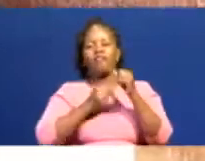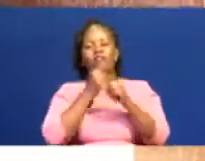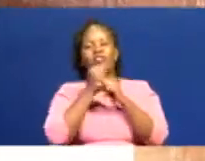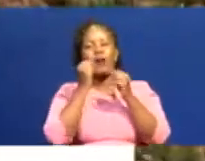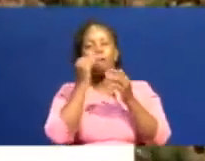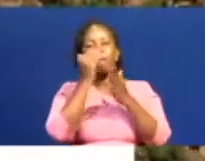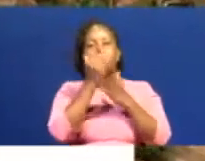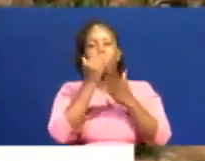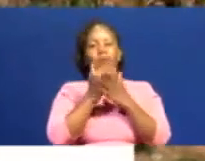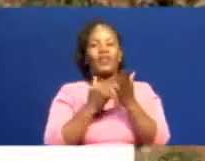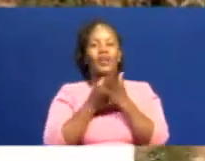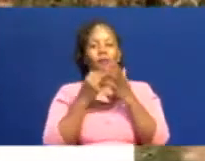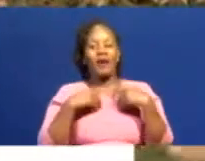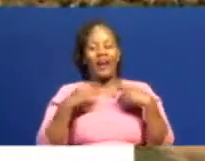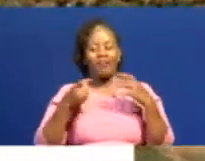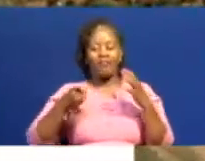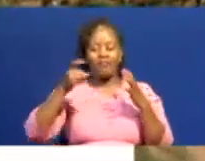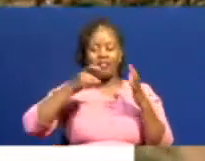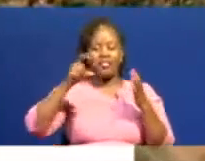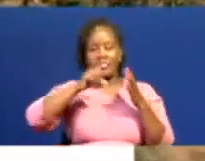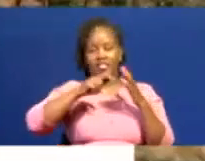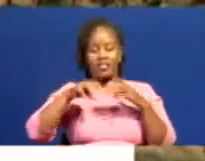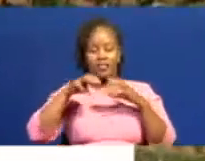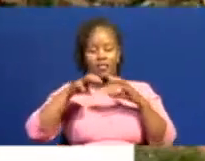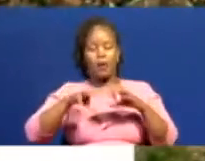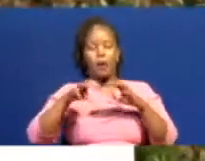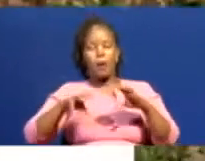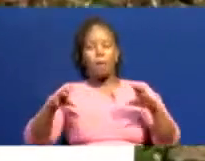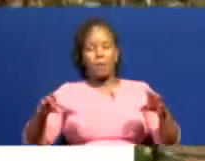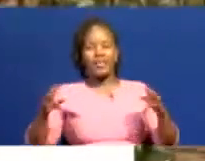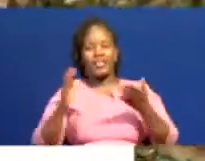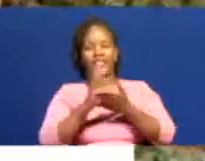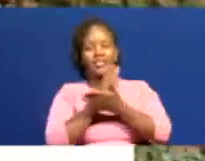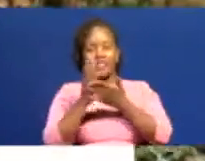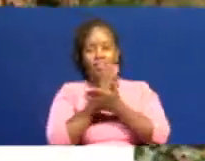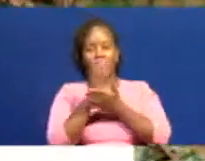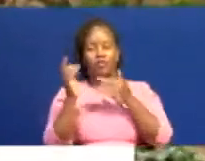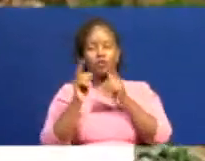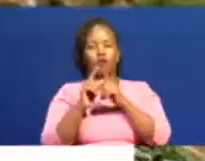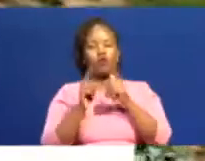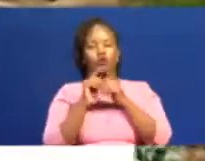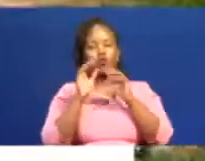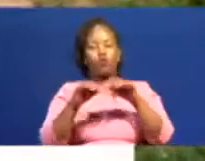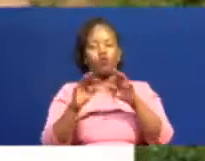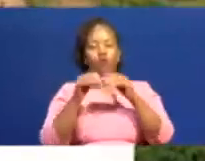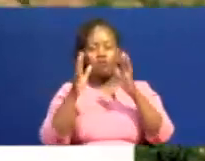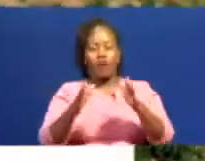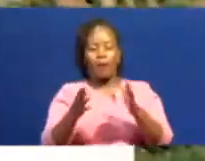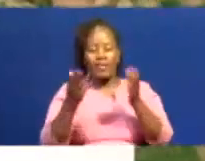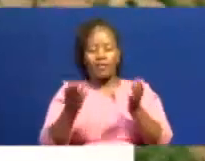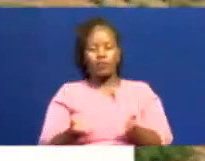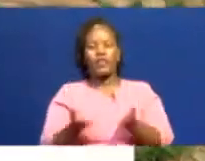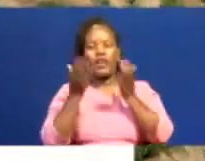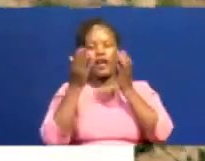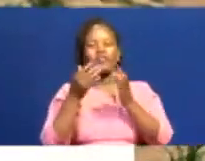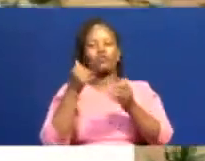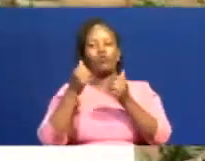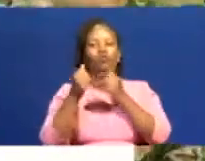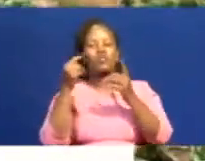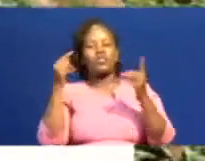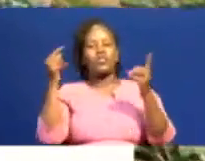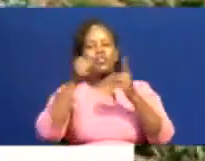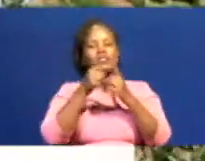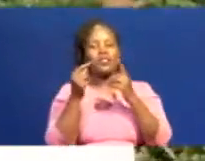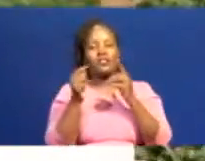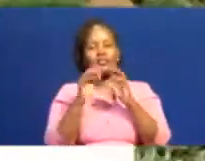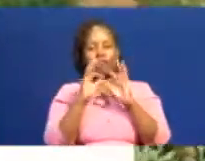access and offered essential inputs to smallholder farmers to enhance productivity, which has seen targeted households grow